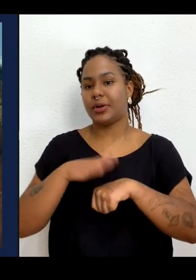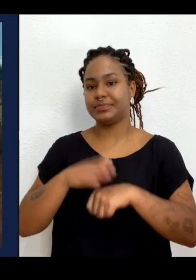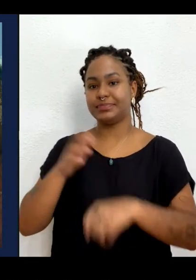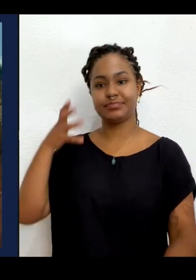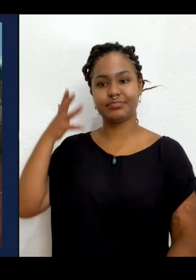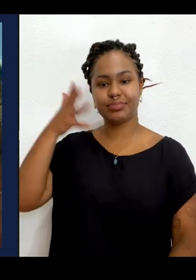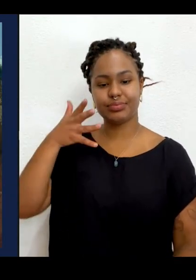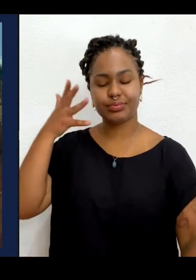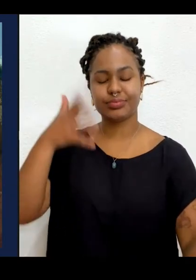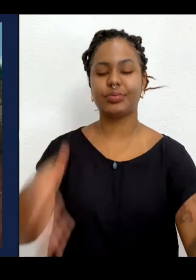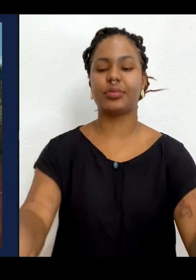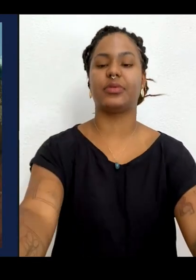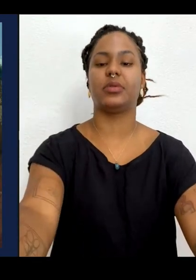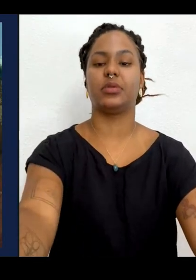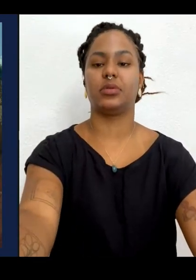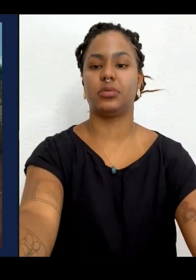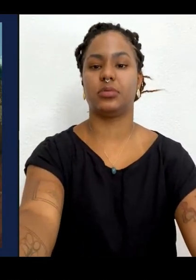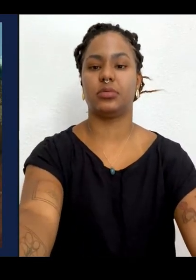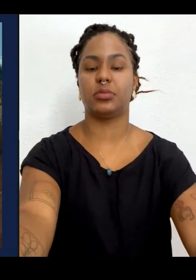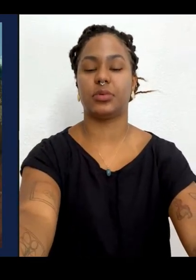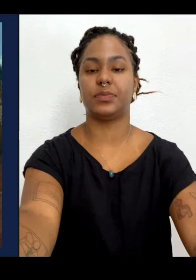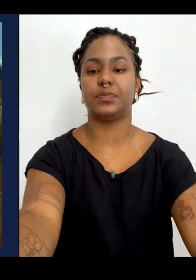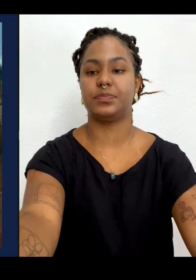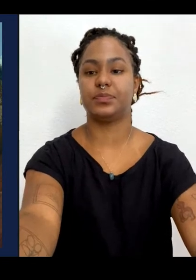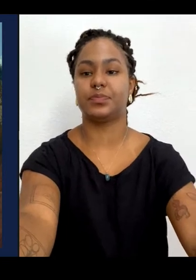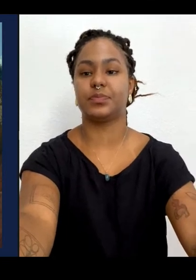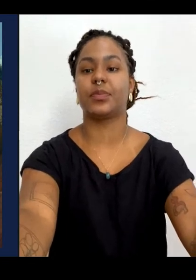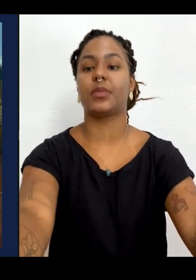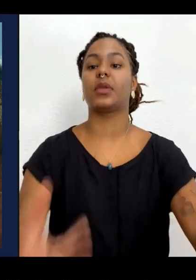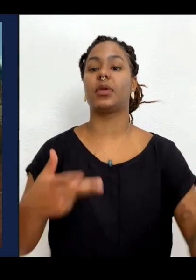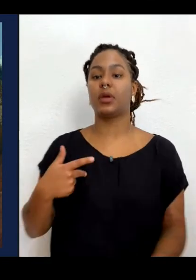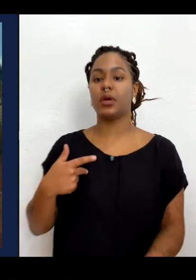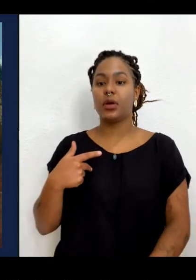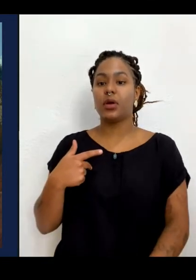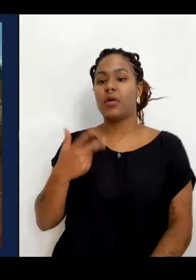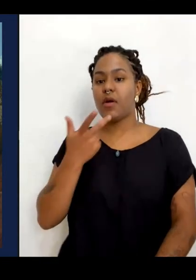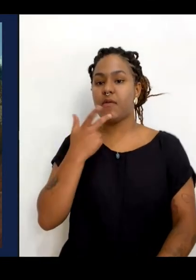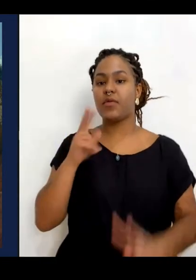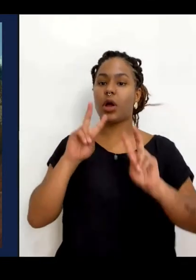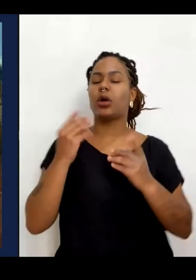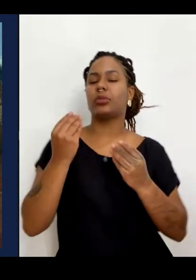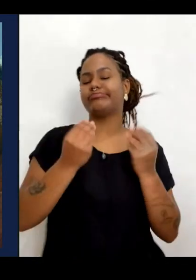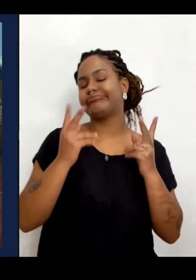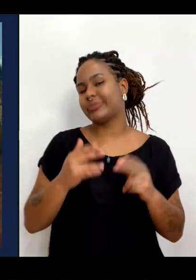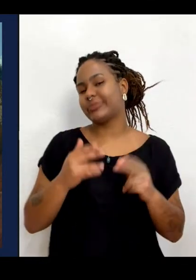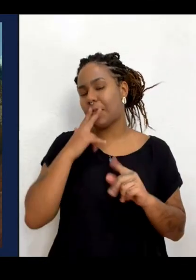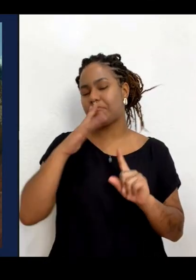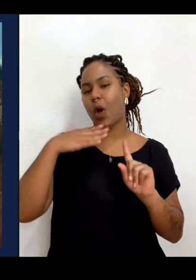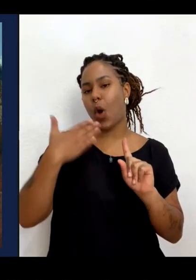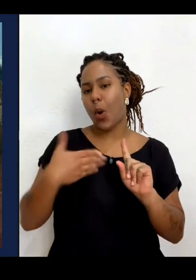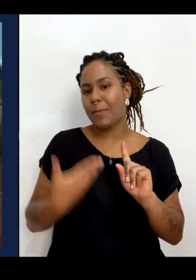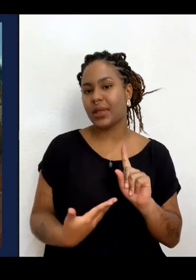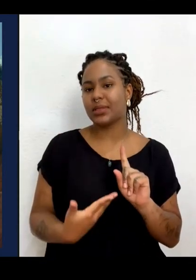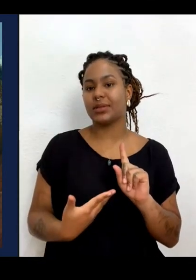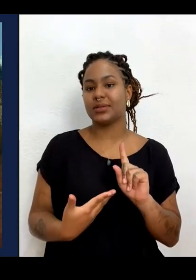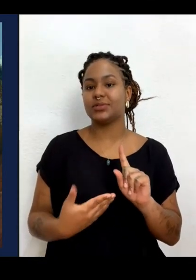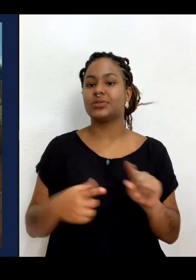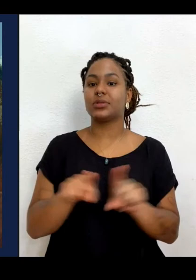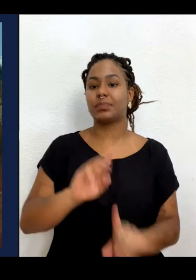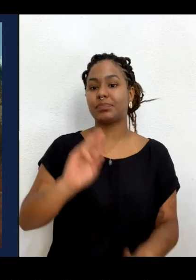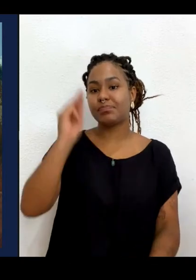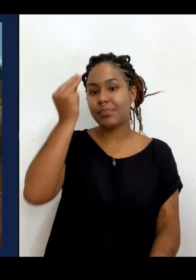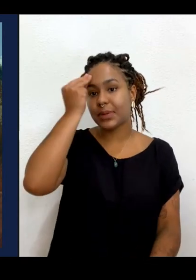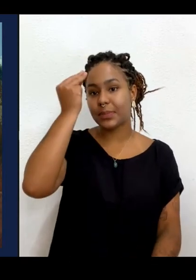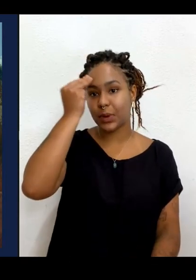memory um and uh affect declaration to the work of a Brazilian artist and Nevada